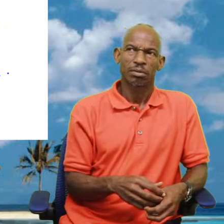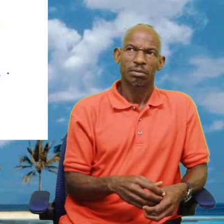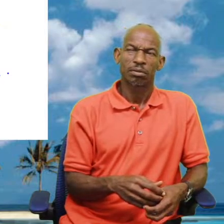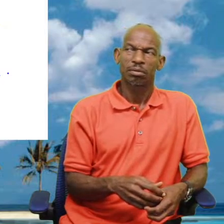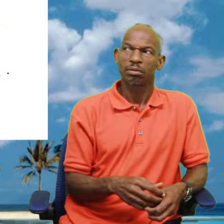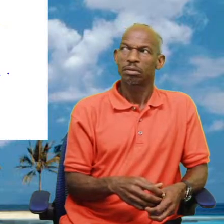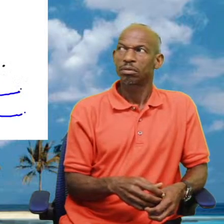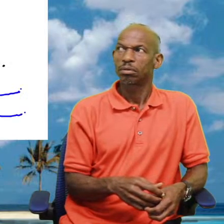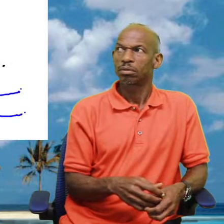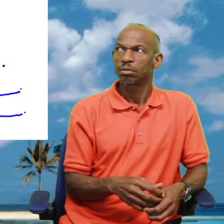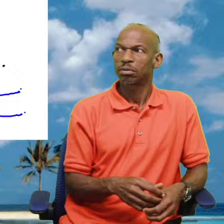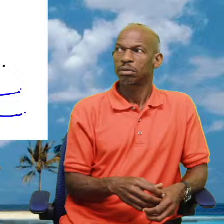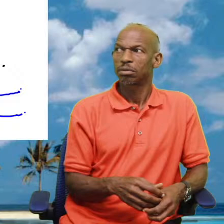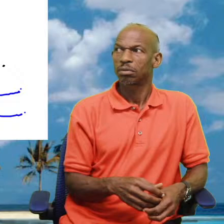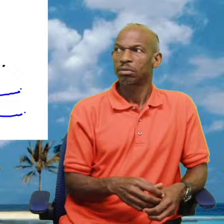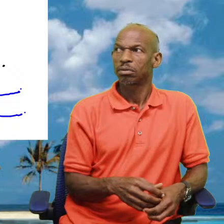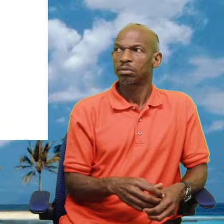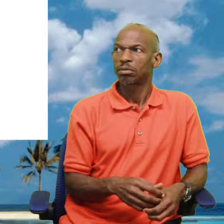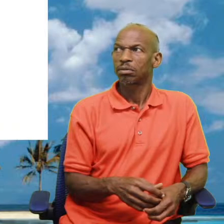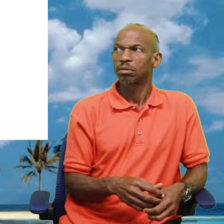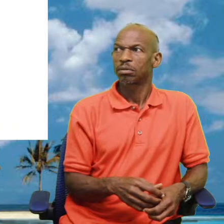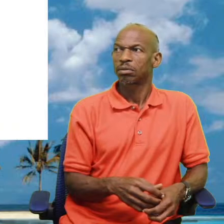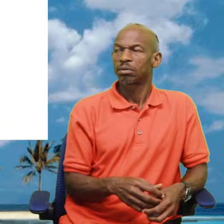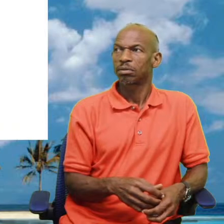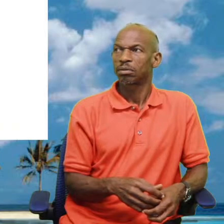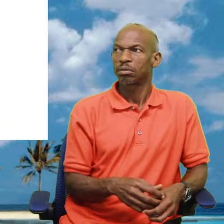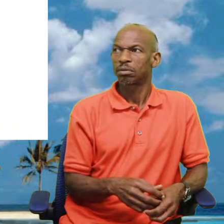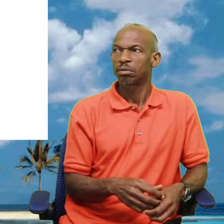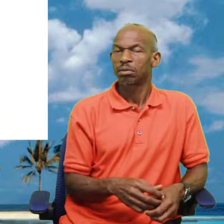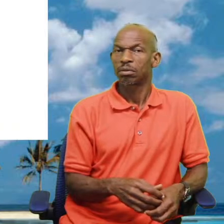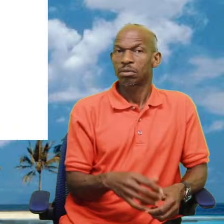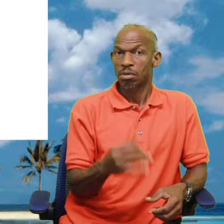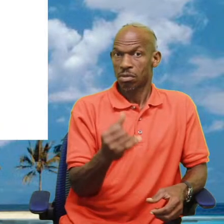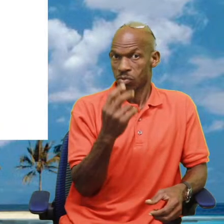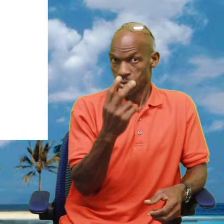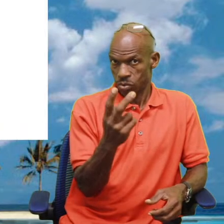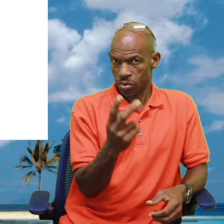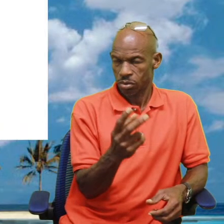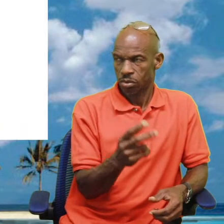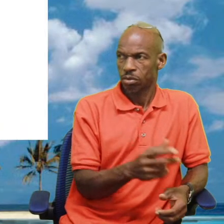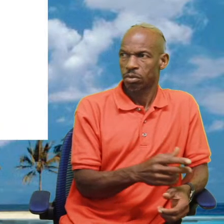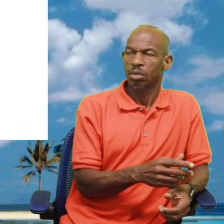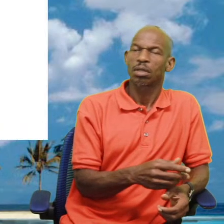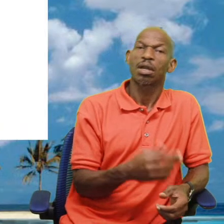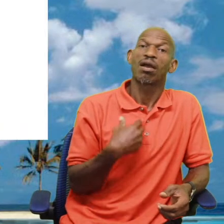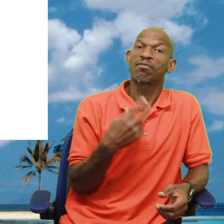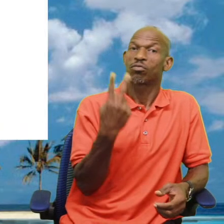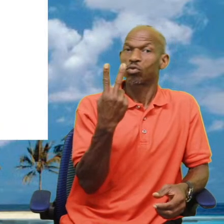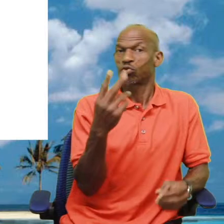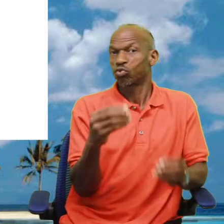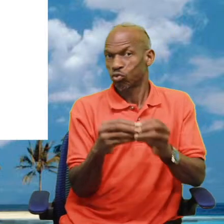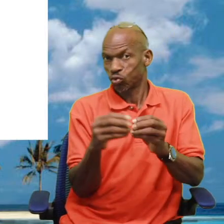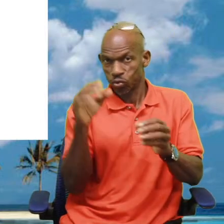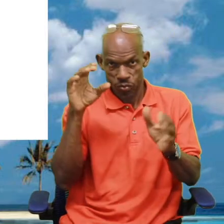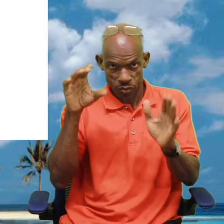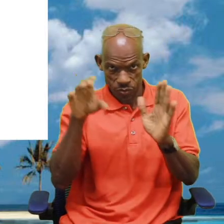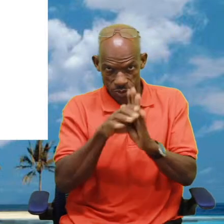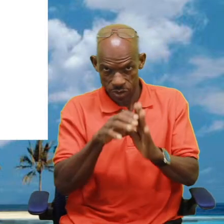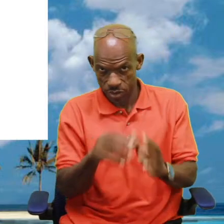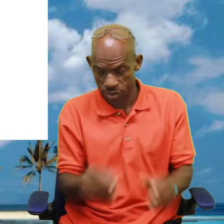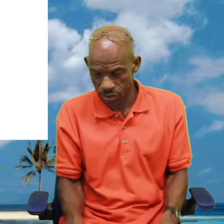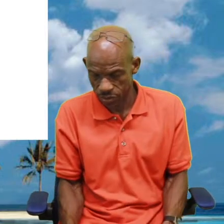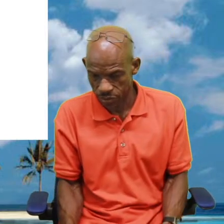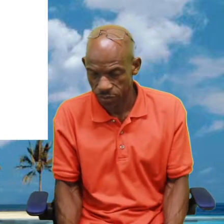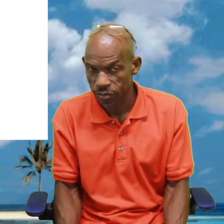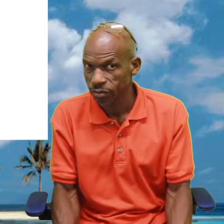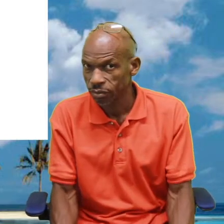So let me go back to these. Now for these 2 that remaining,